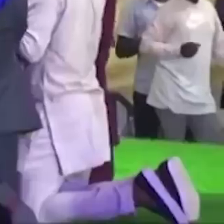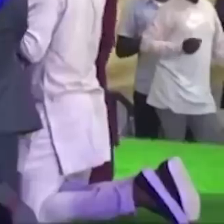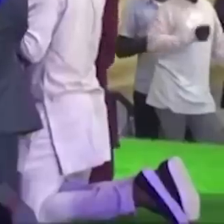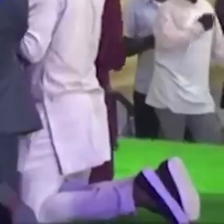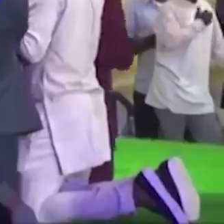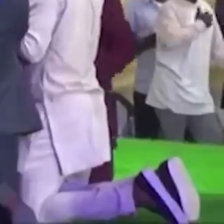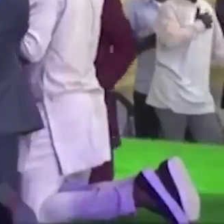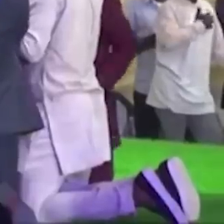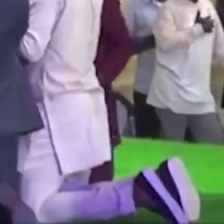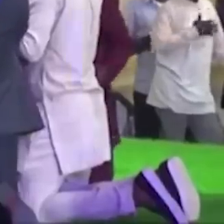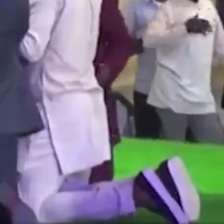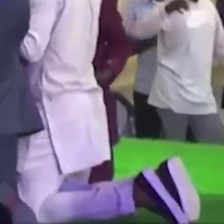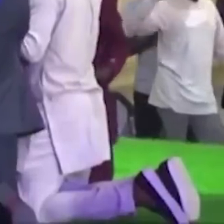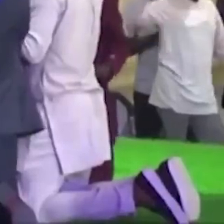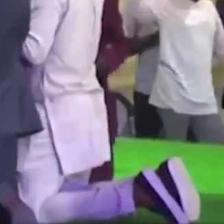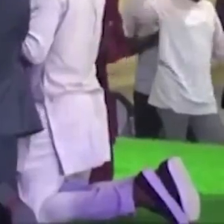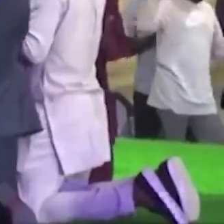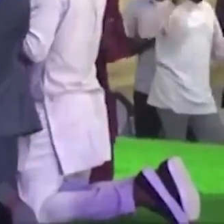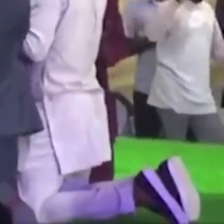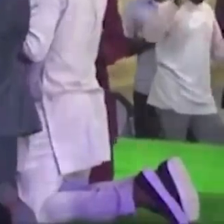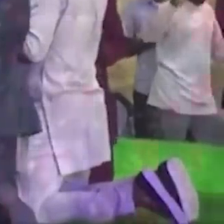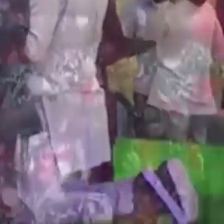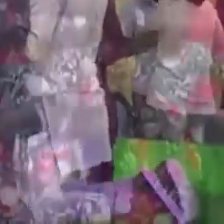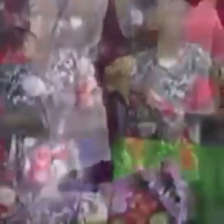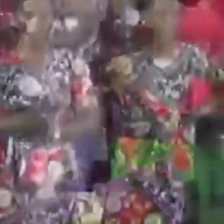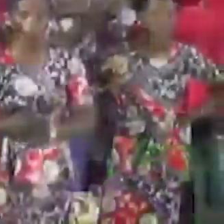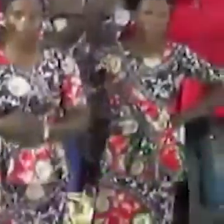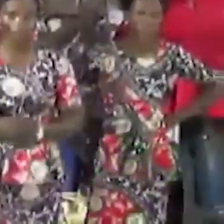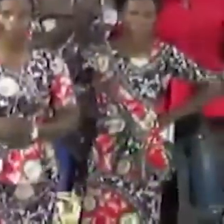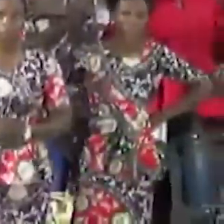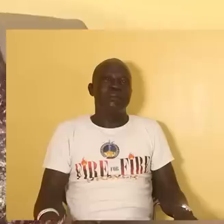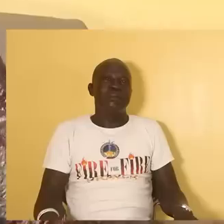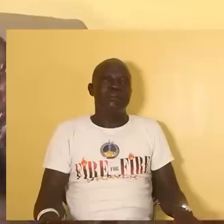In the name of Jesus.